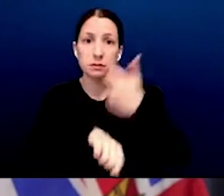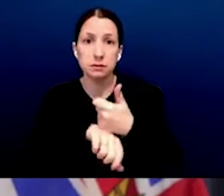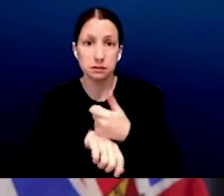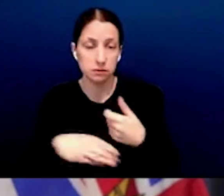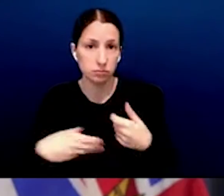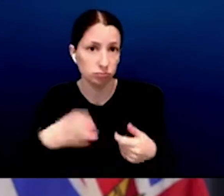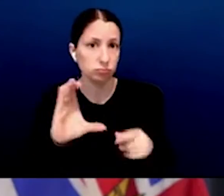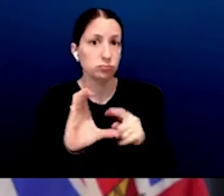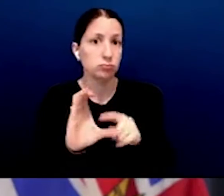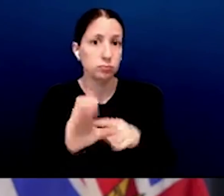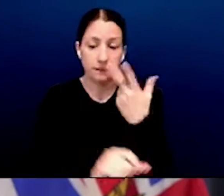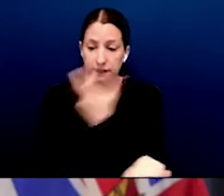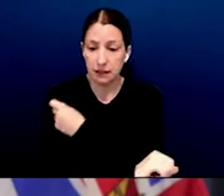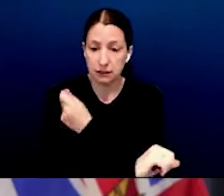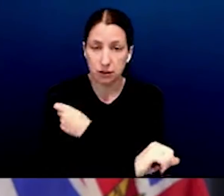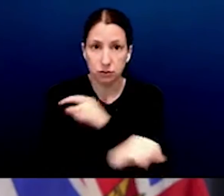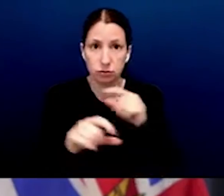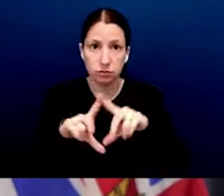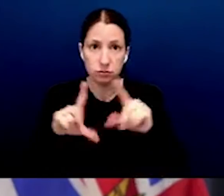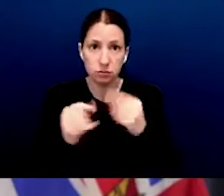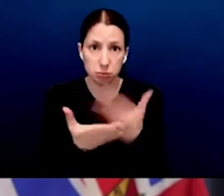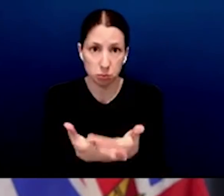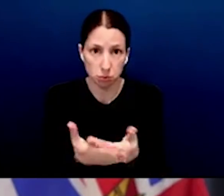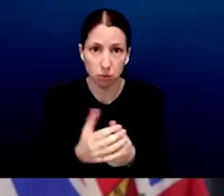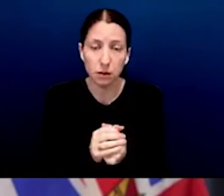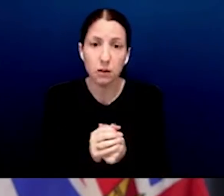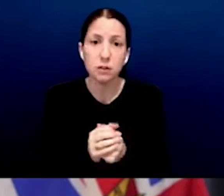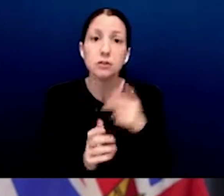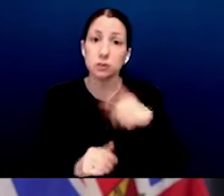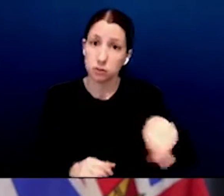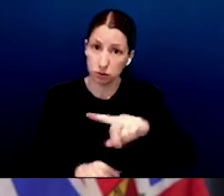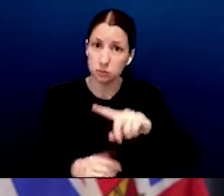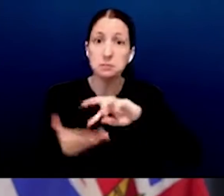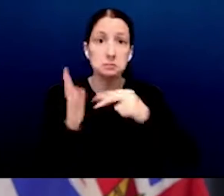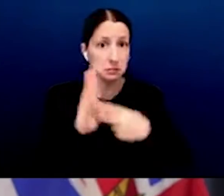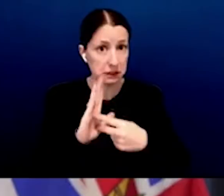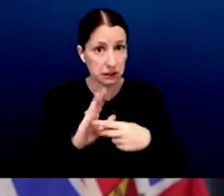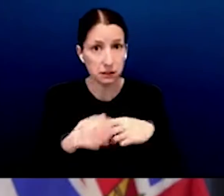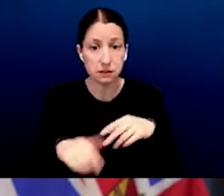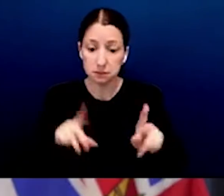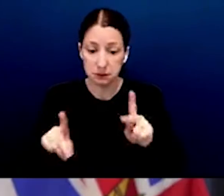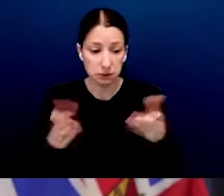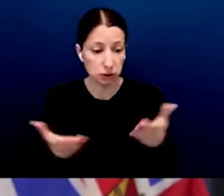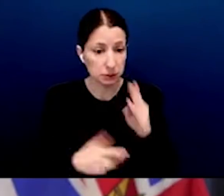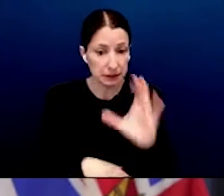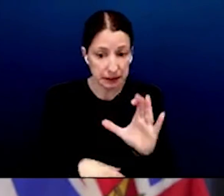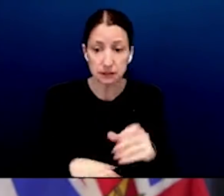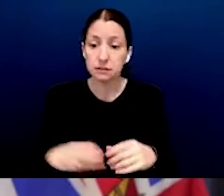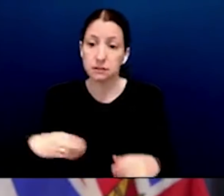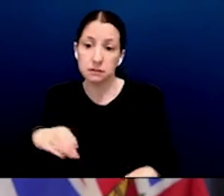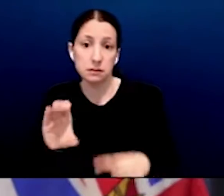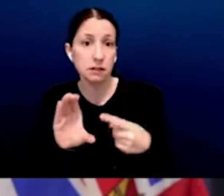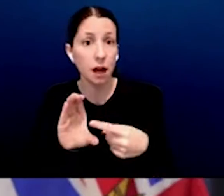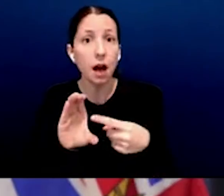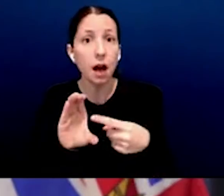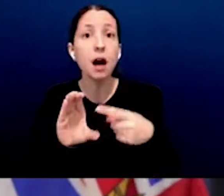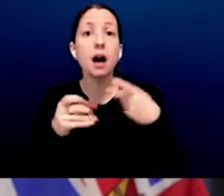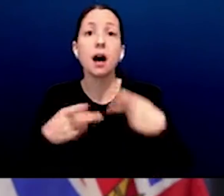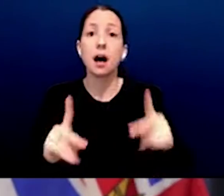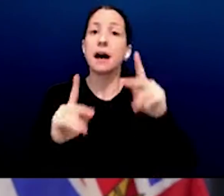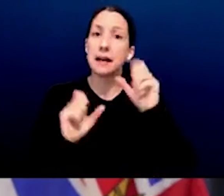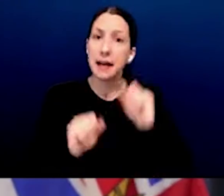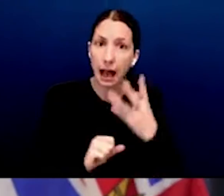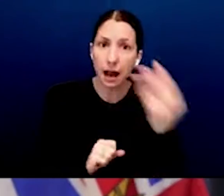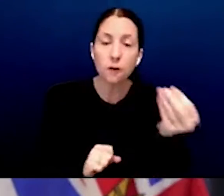their communities, go to the play, go to a hockey game, go out to dinner with friends, and